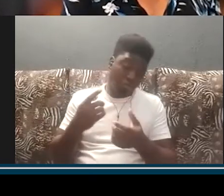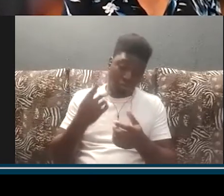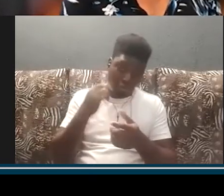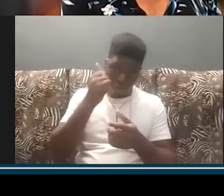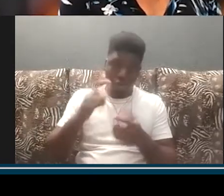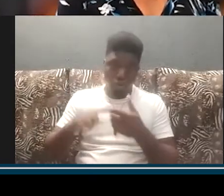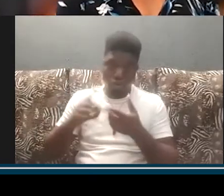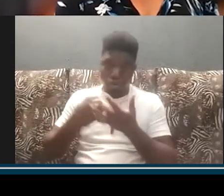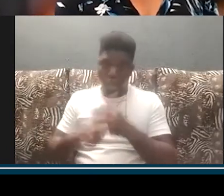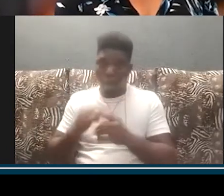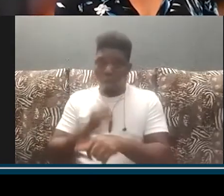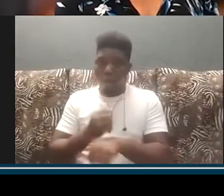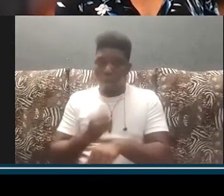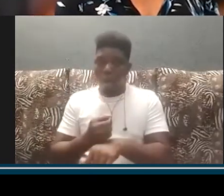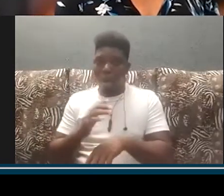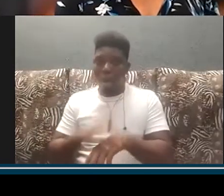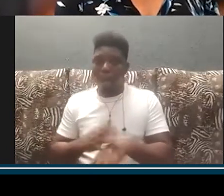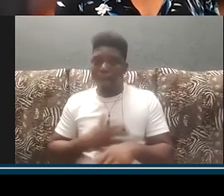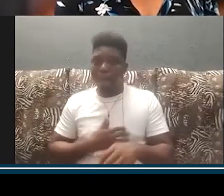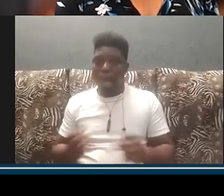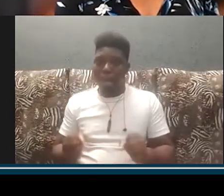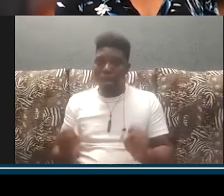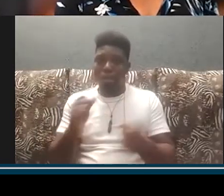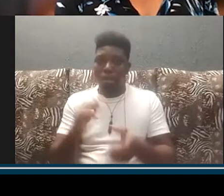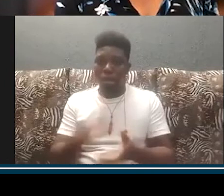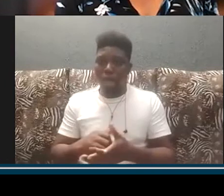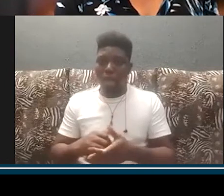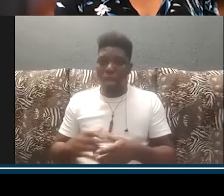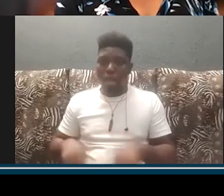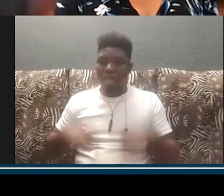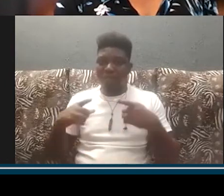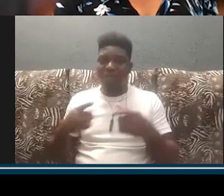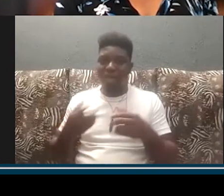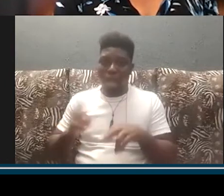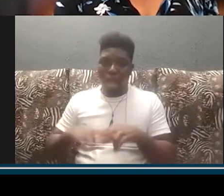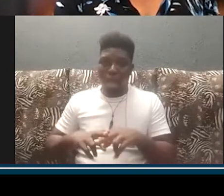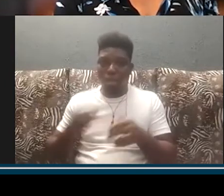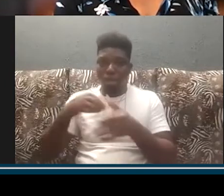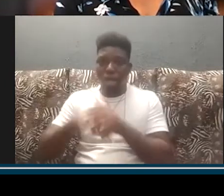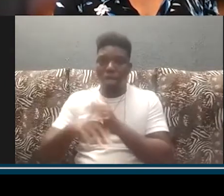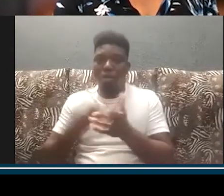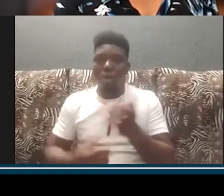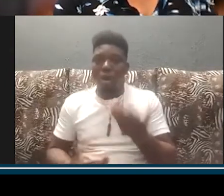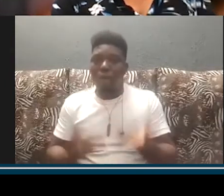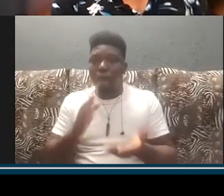to increase access? What might be your words of motivation to them?